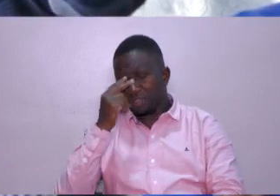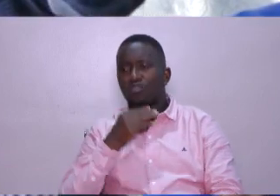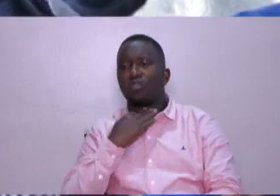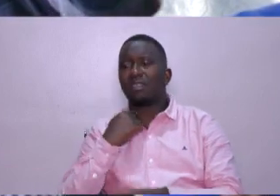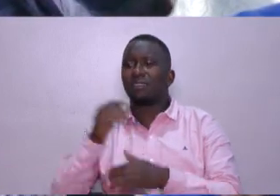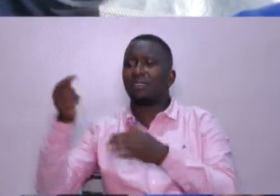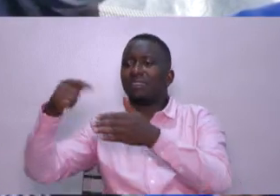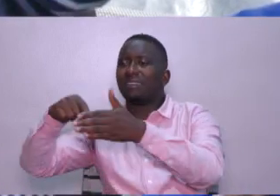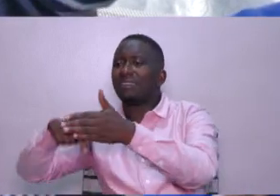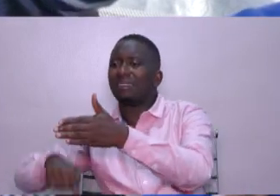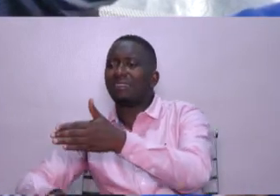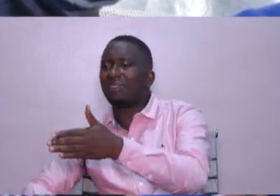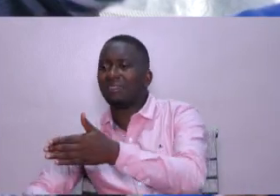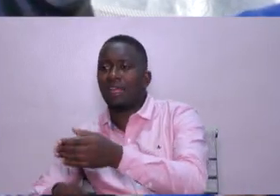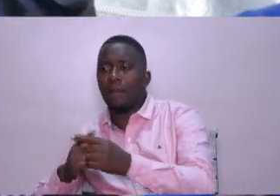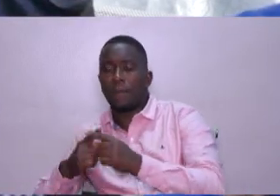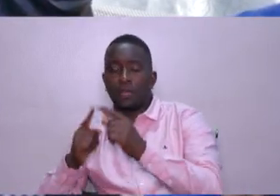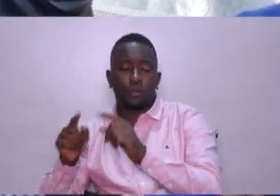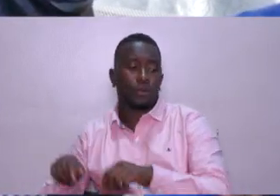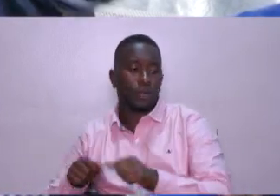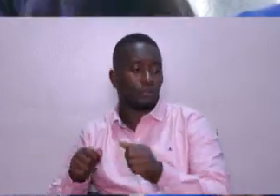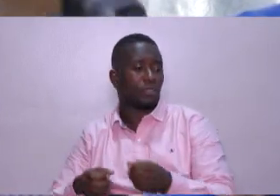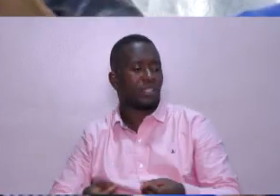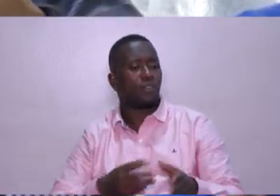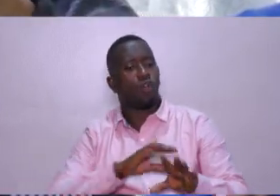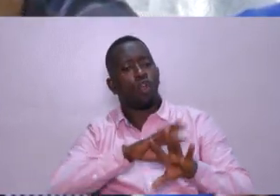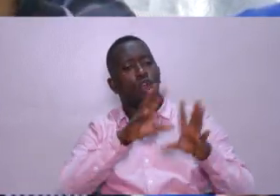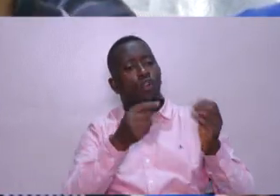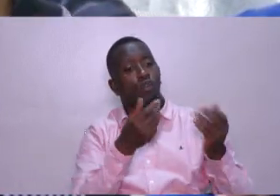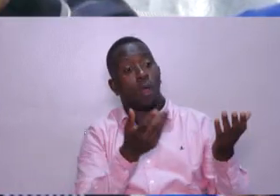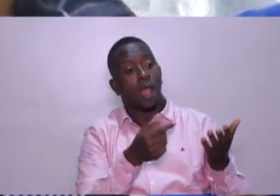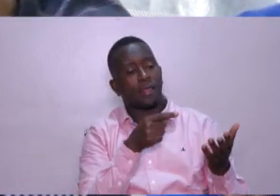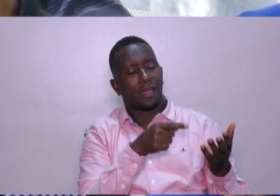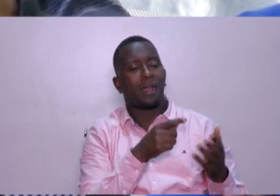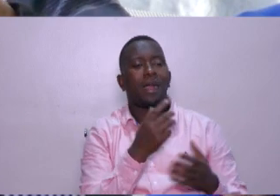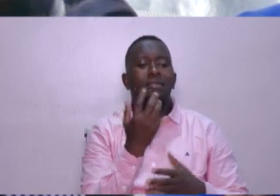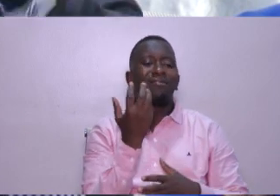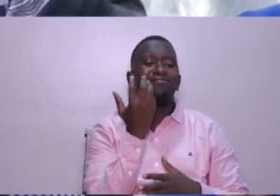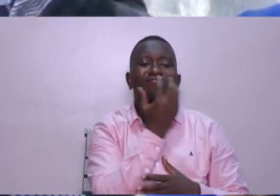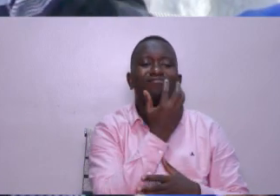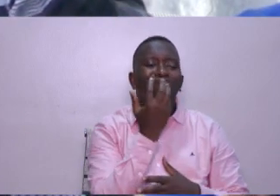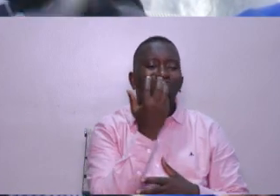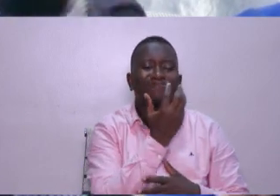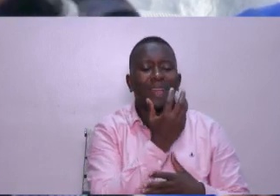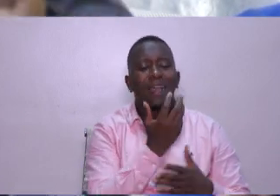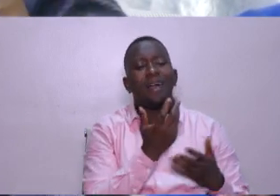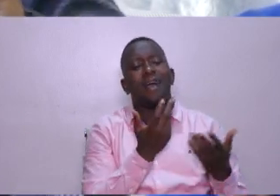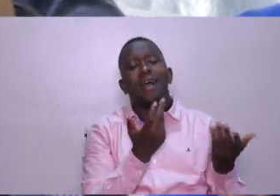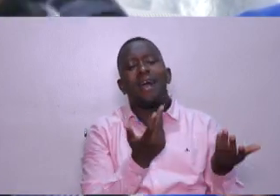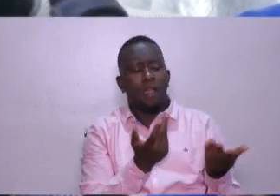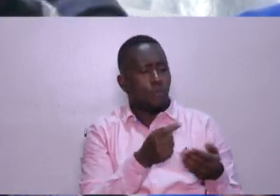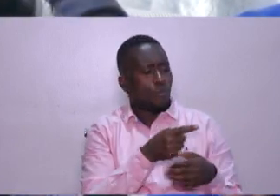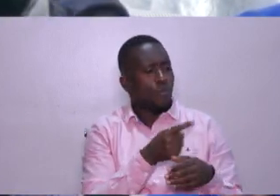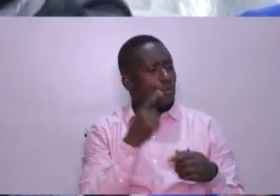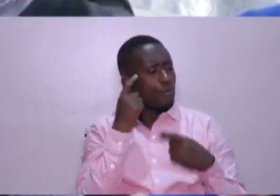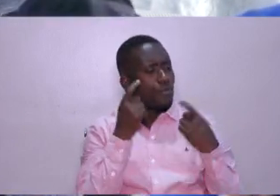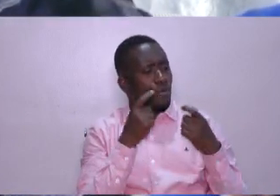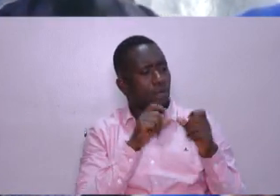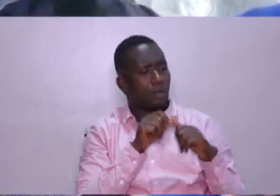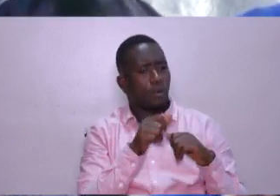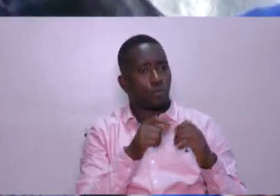given just on the animation, in case they want to get more notes. Have you thought